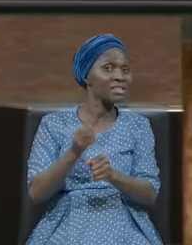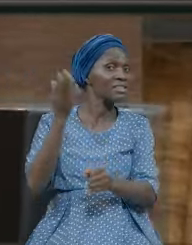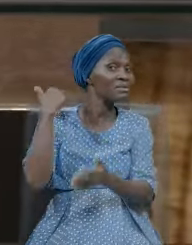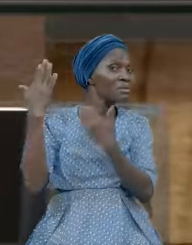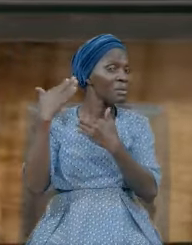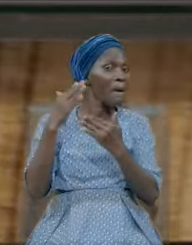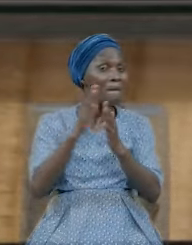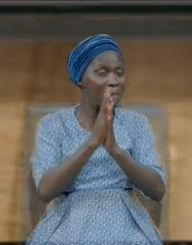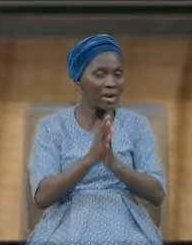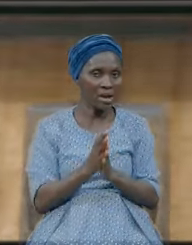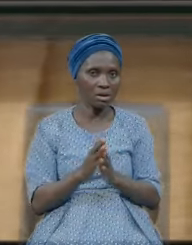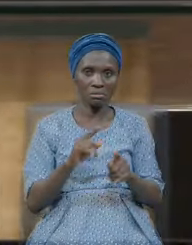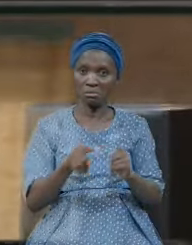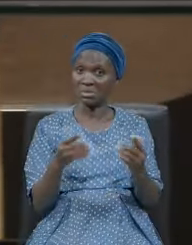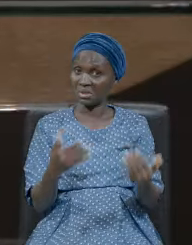But today,